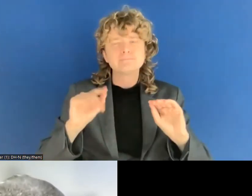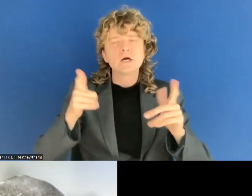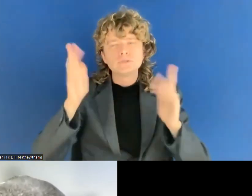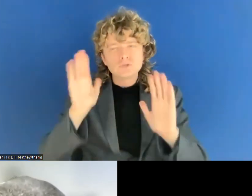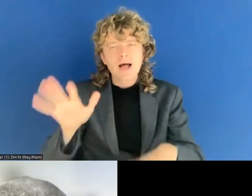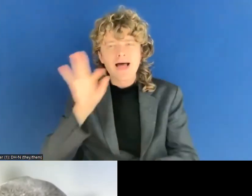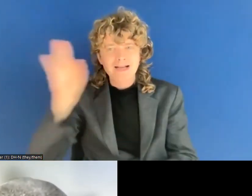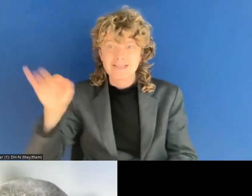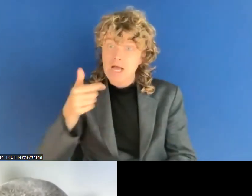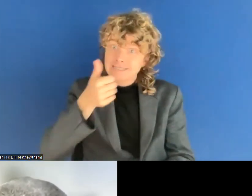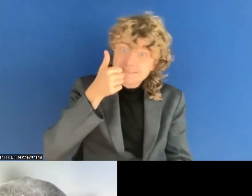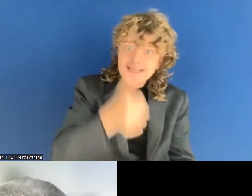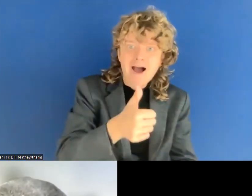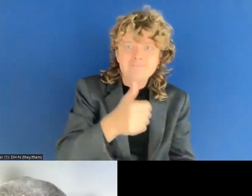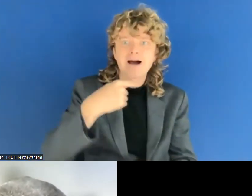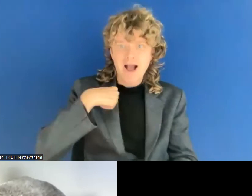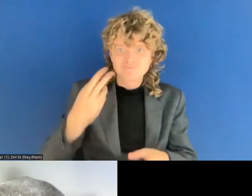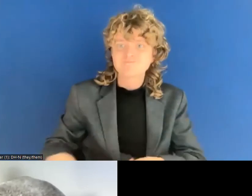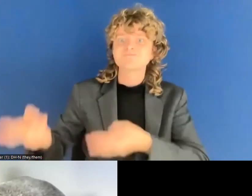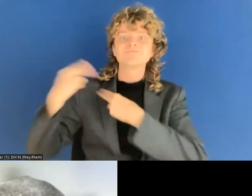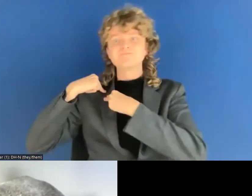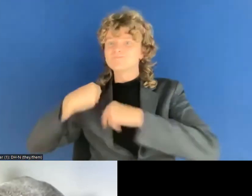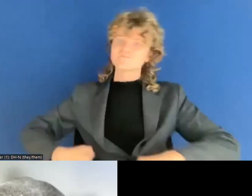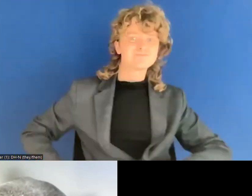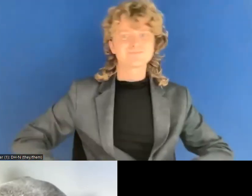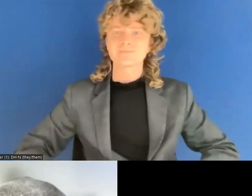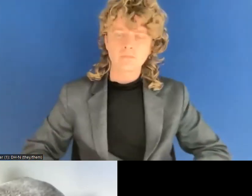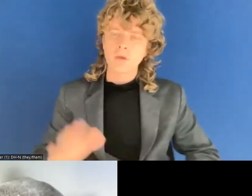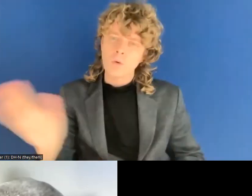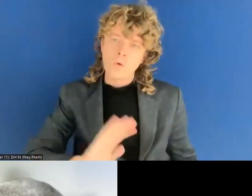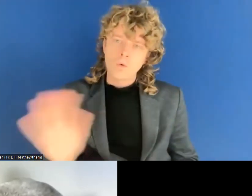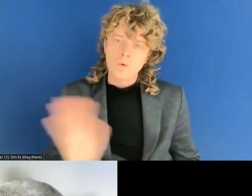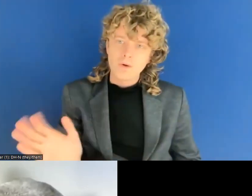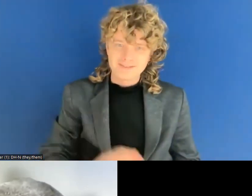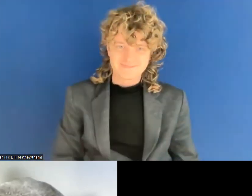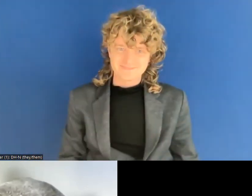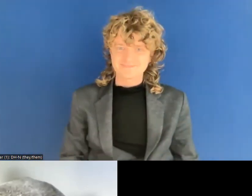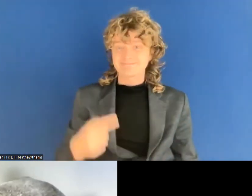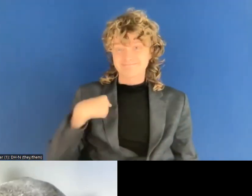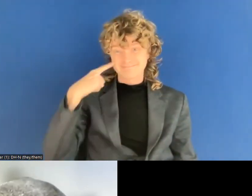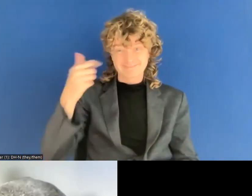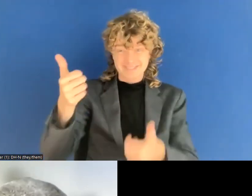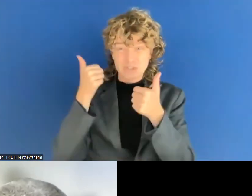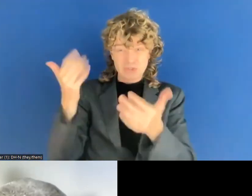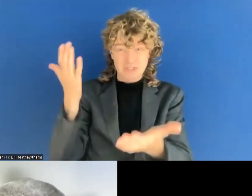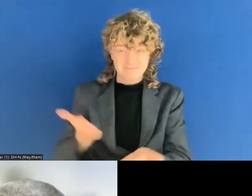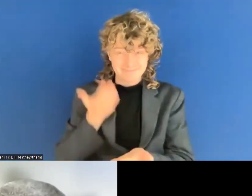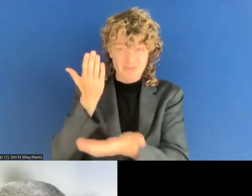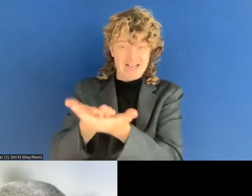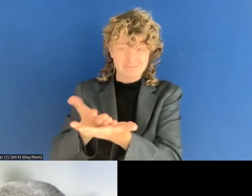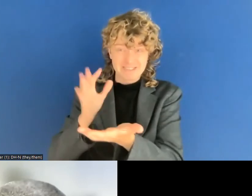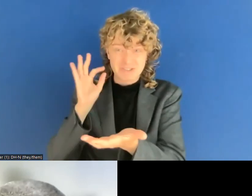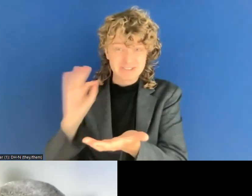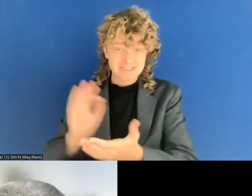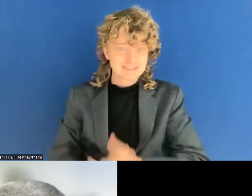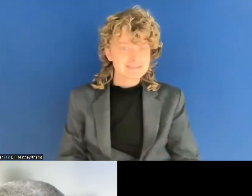Yeah, that's a good recommendation. Thank you, Klaus-Peter. So, I like that. And really that is what IAAP is all about, by the way,